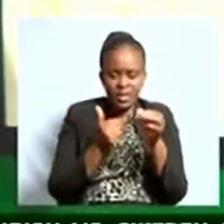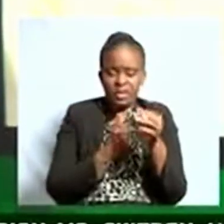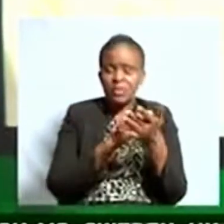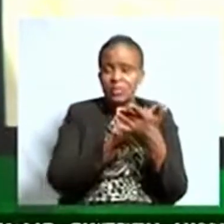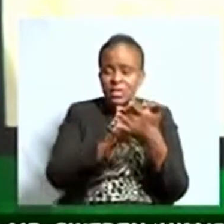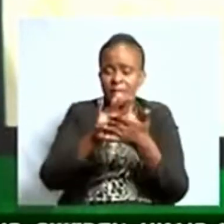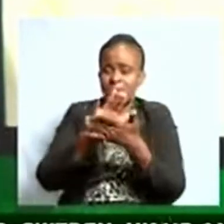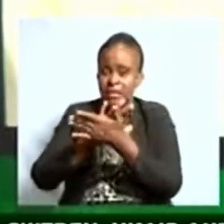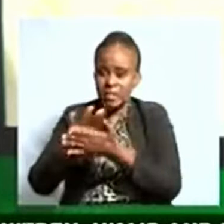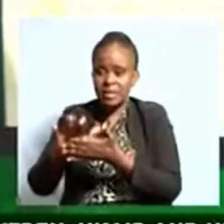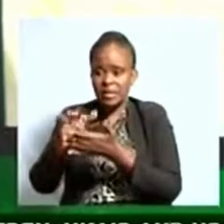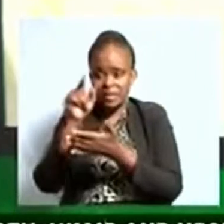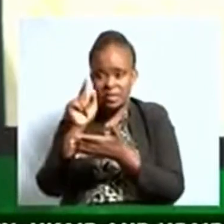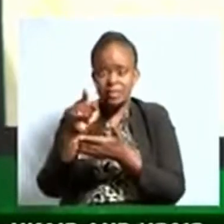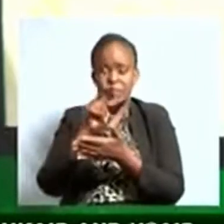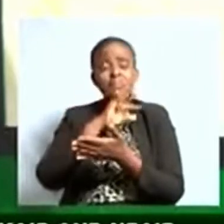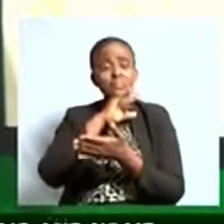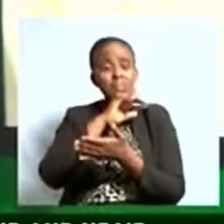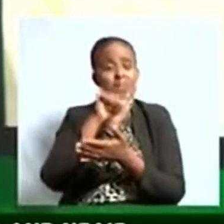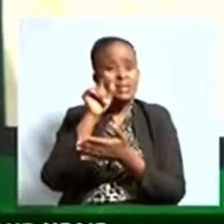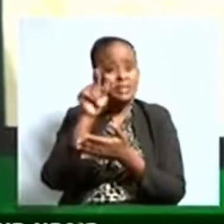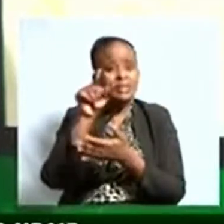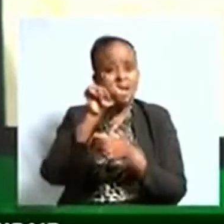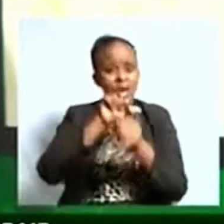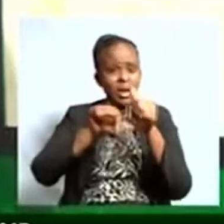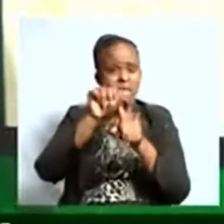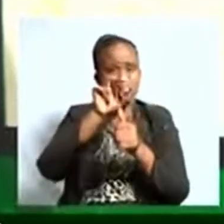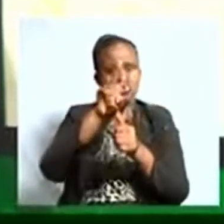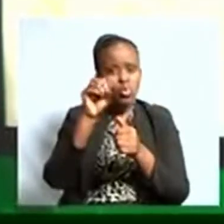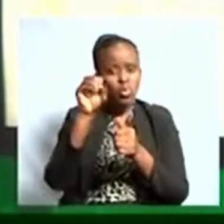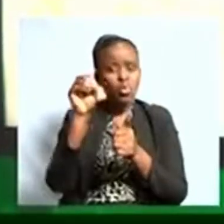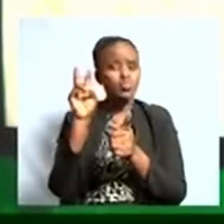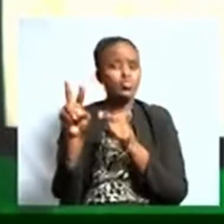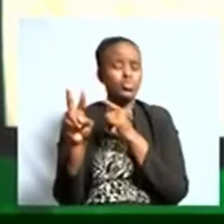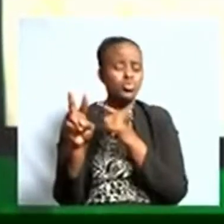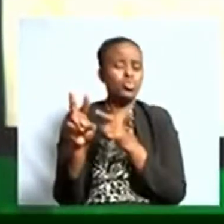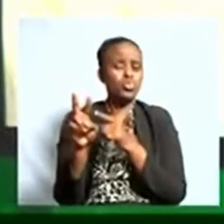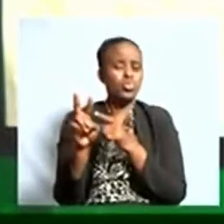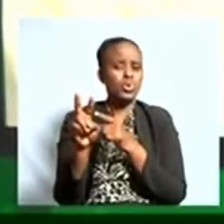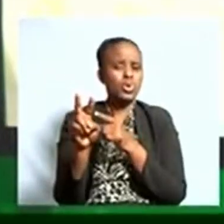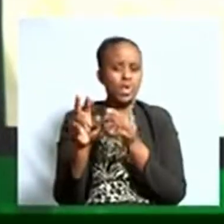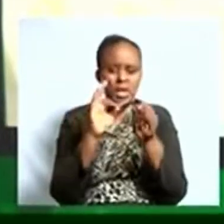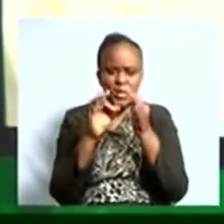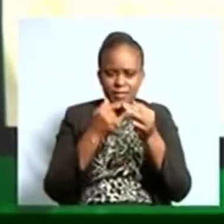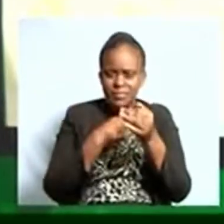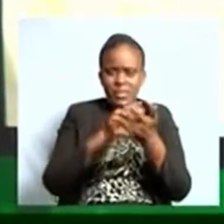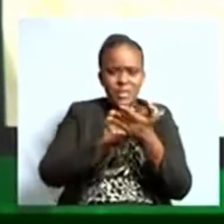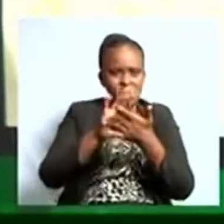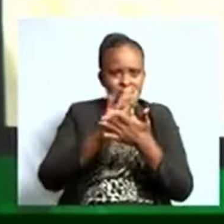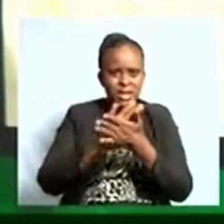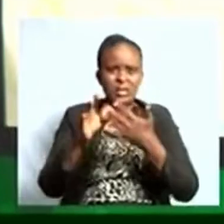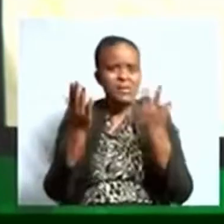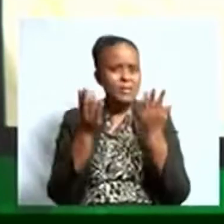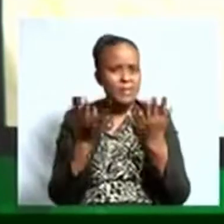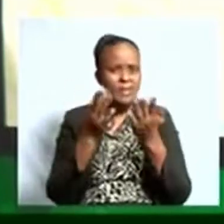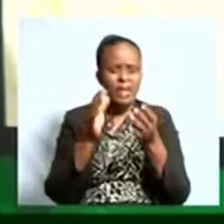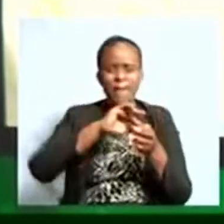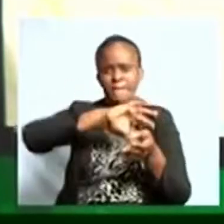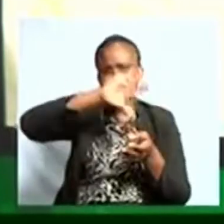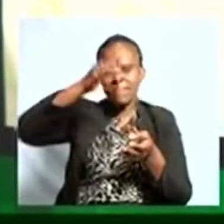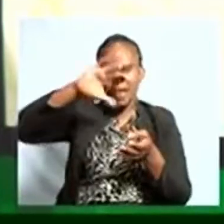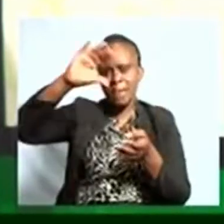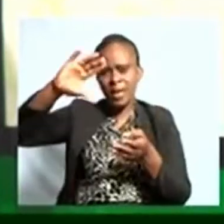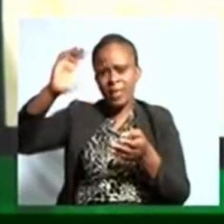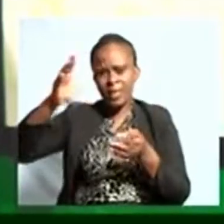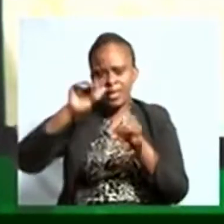the historical garbage, that was around 2002, if I don't clear the mountains of garbage